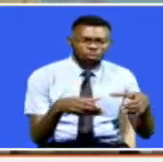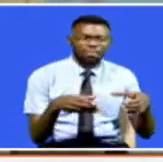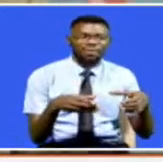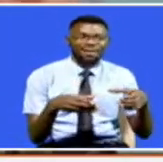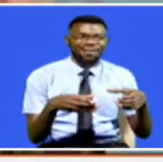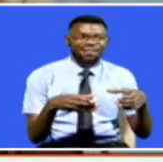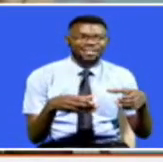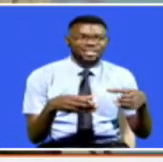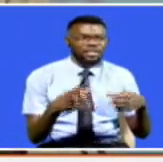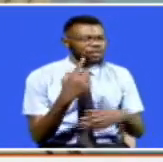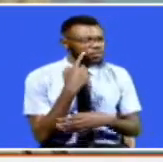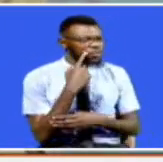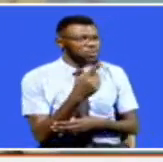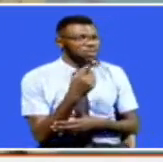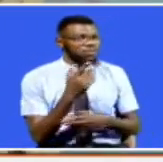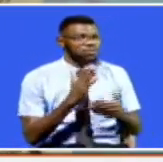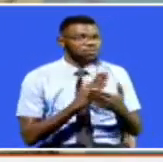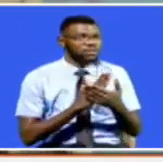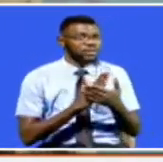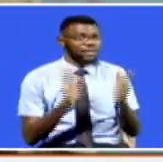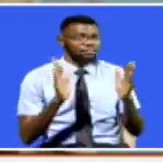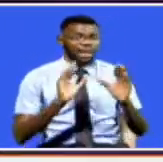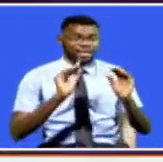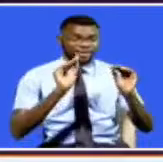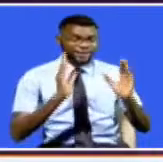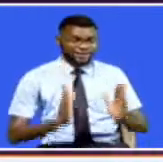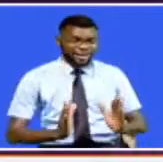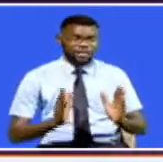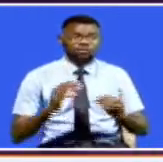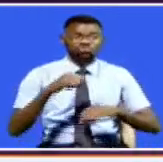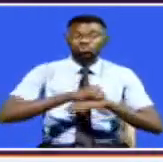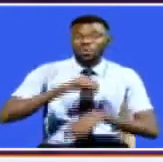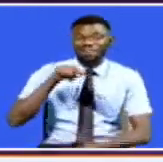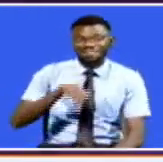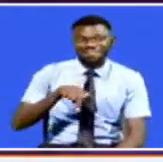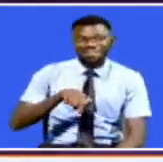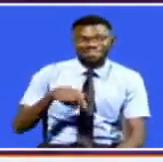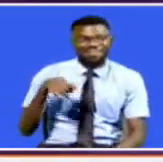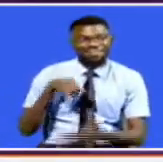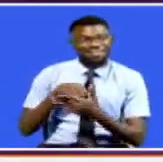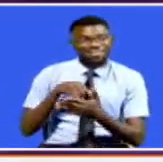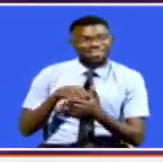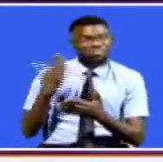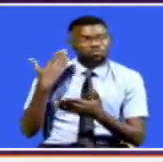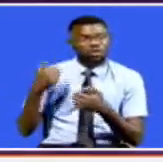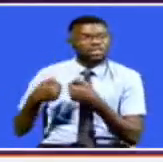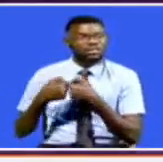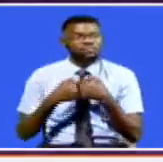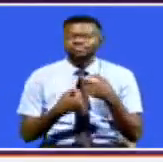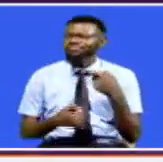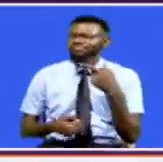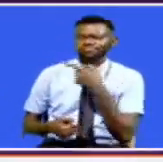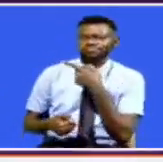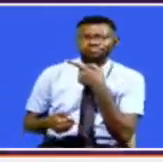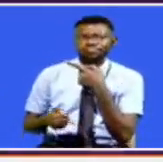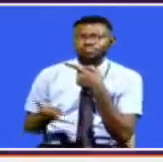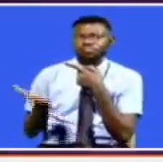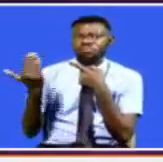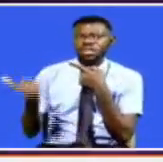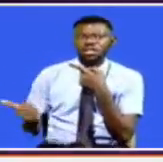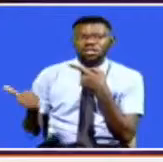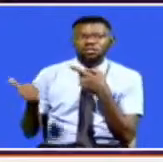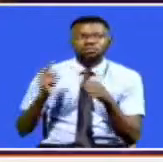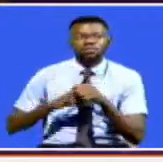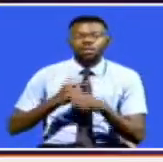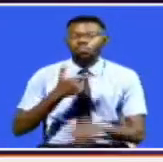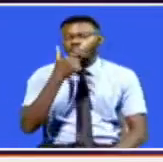learners, some of them are today teachers in this school. Punde tu Fatuma Ahmed, ambaye si jina lake halisi, alipofikia